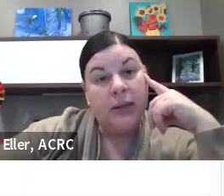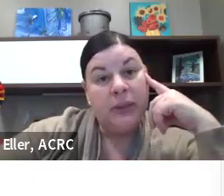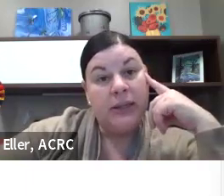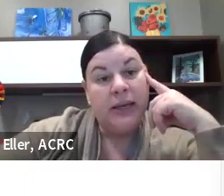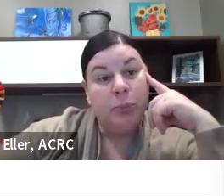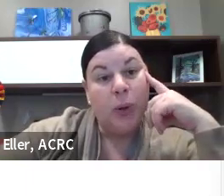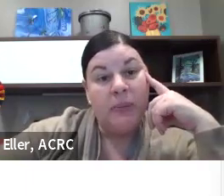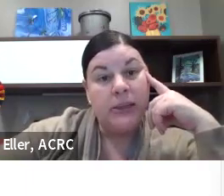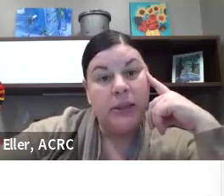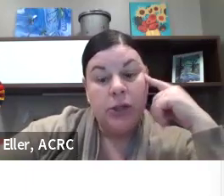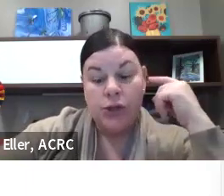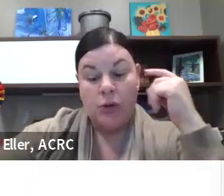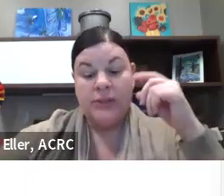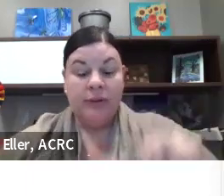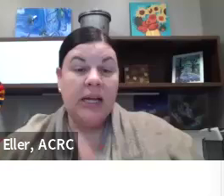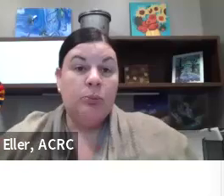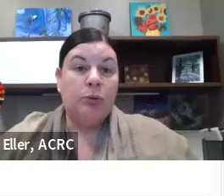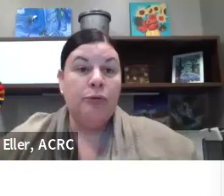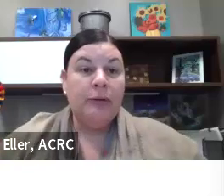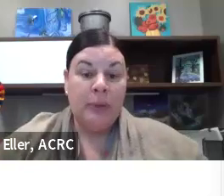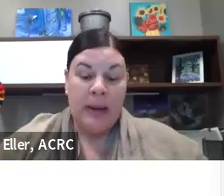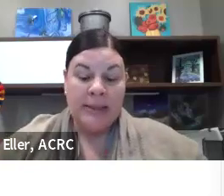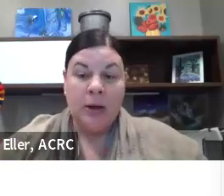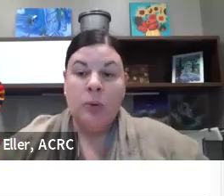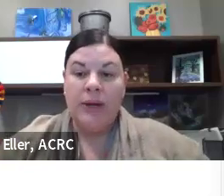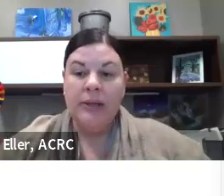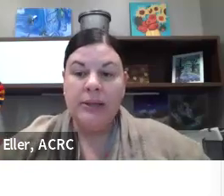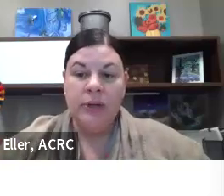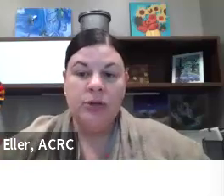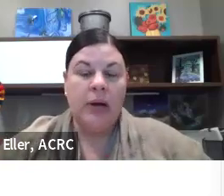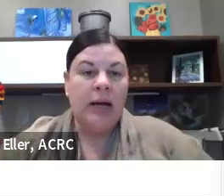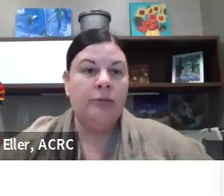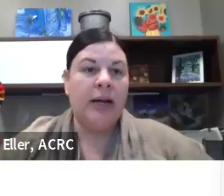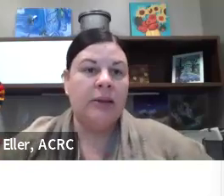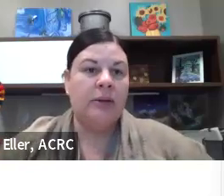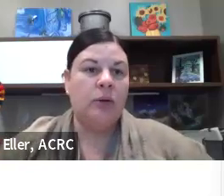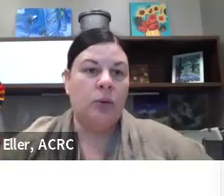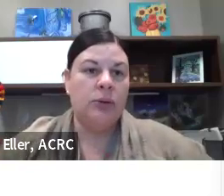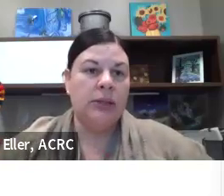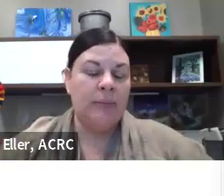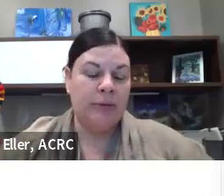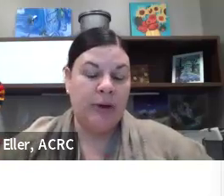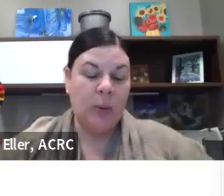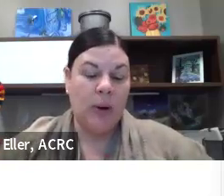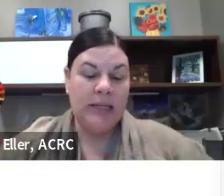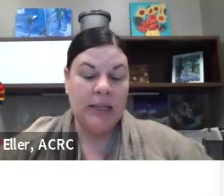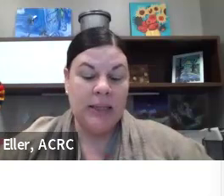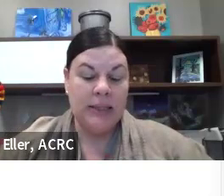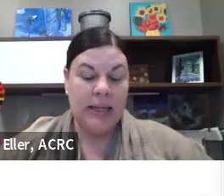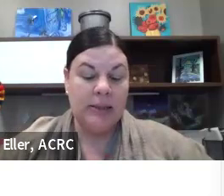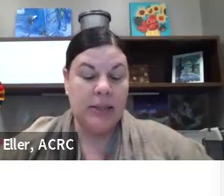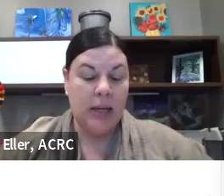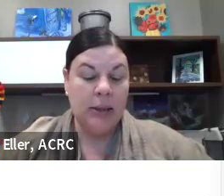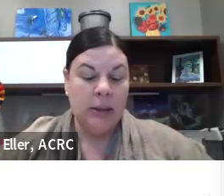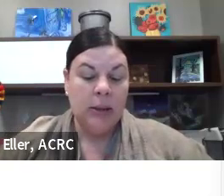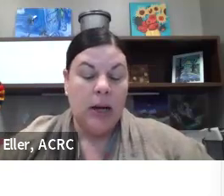who have not completed the employment. So definitely an improvement from the past couple weeks. And we do have, right, the whole time of February to get